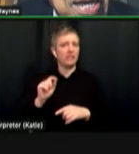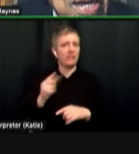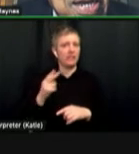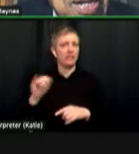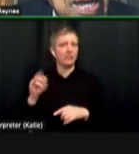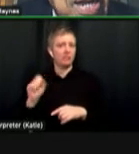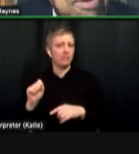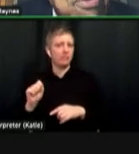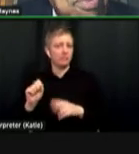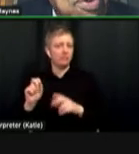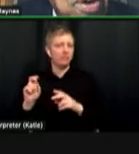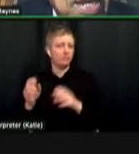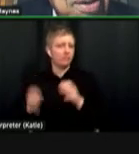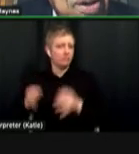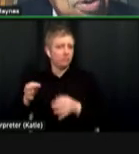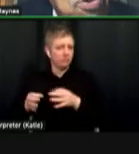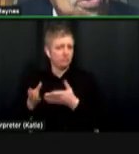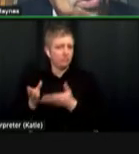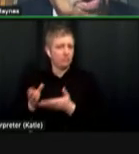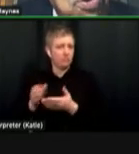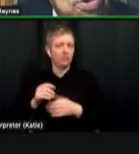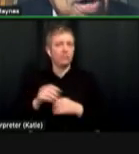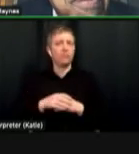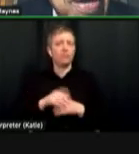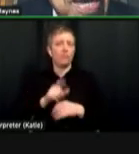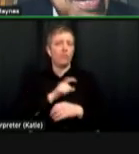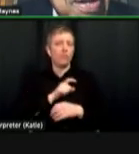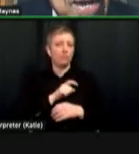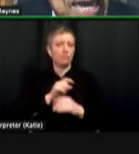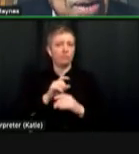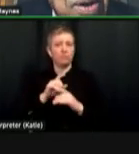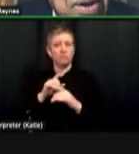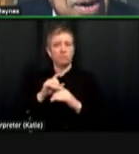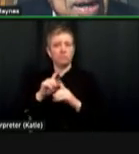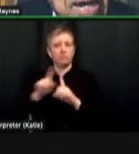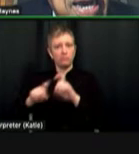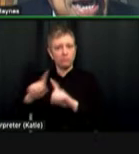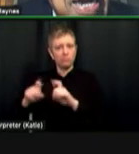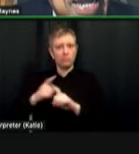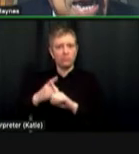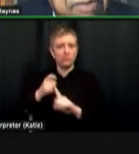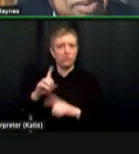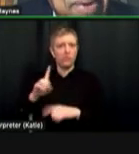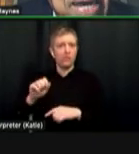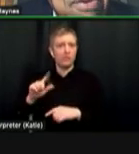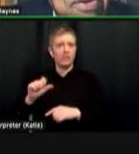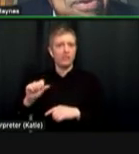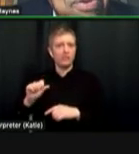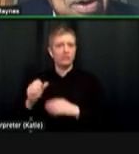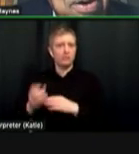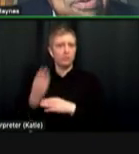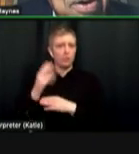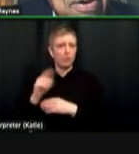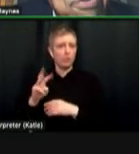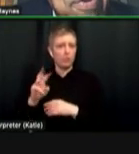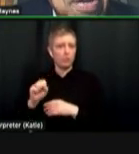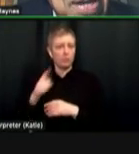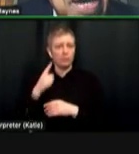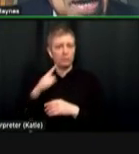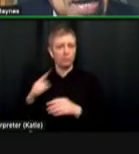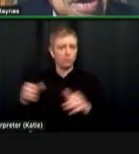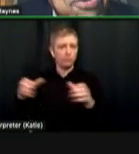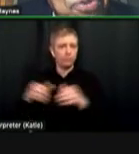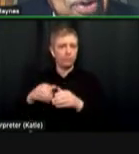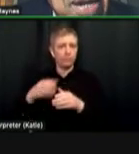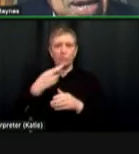the Dallas Morning News to getting together at Applebee's on